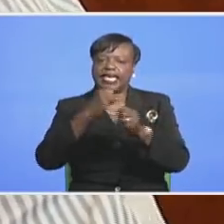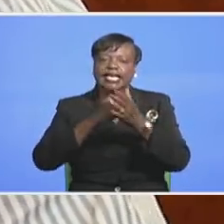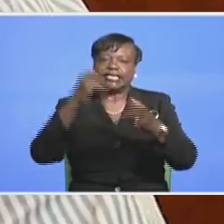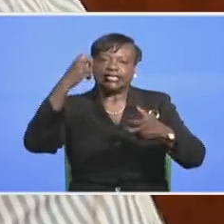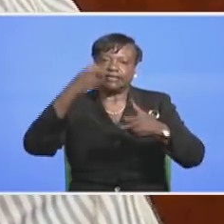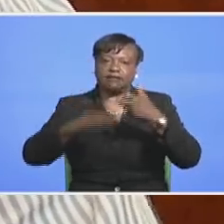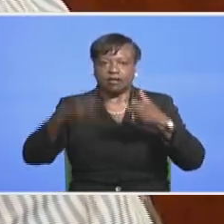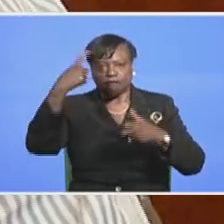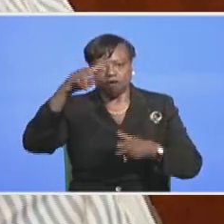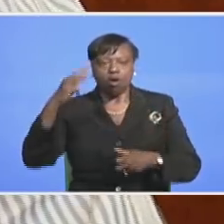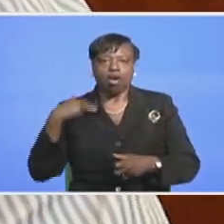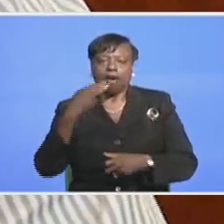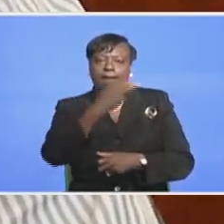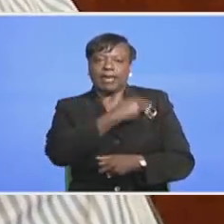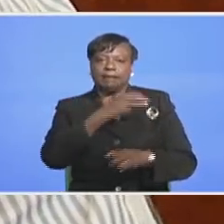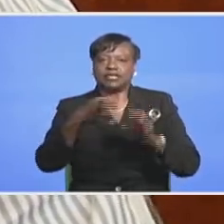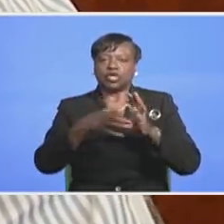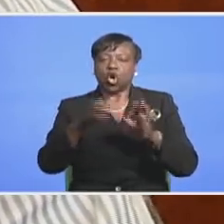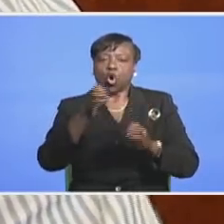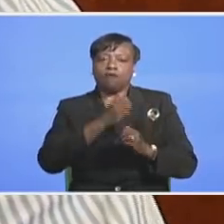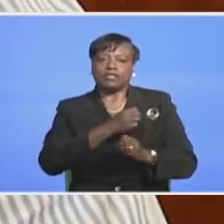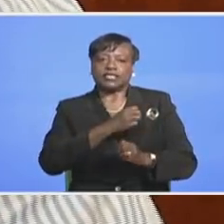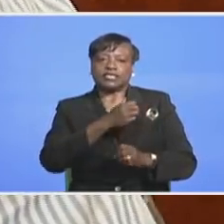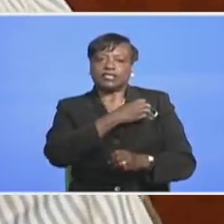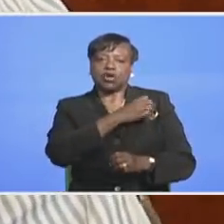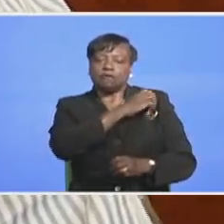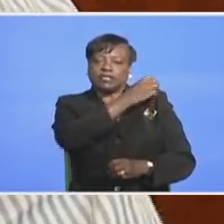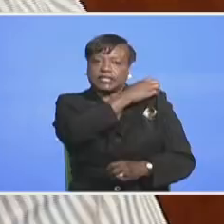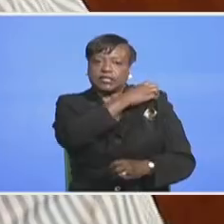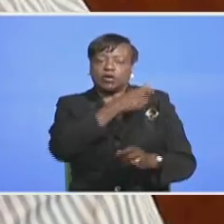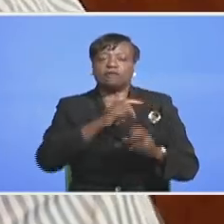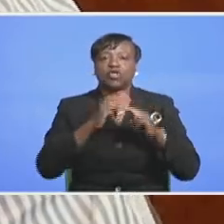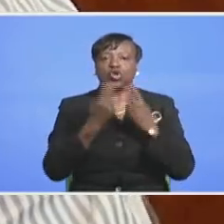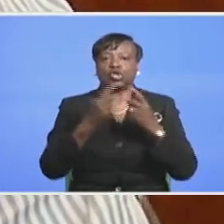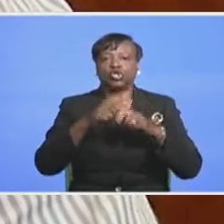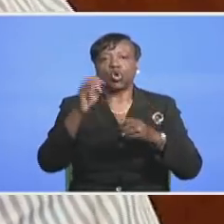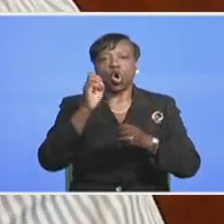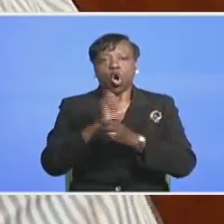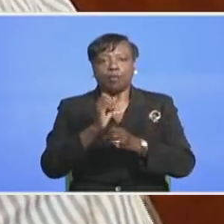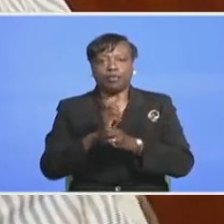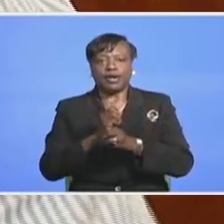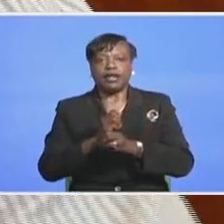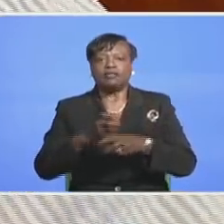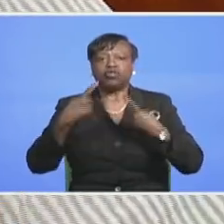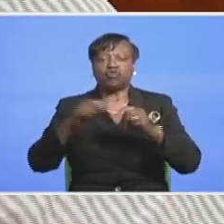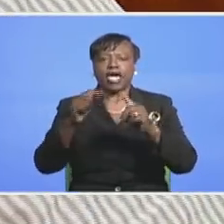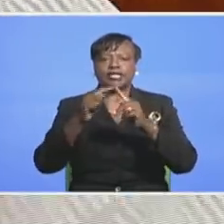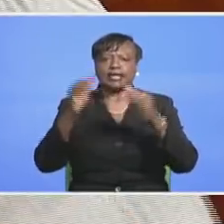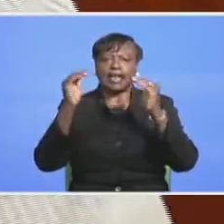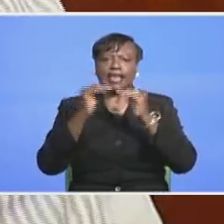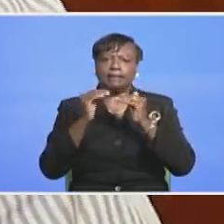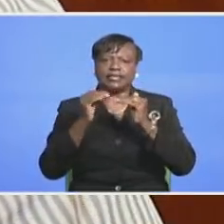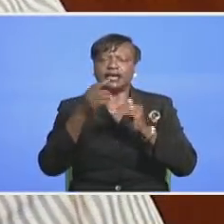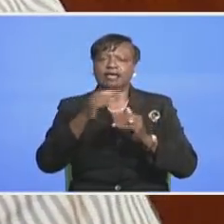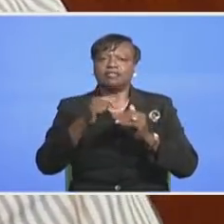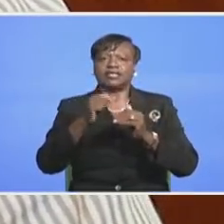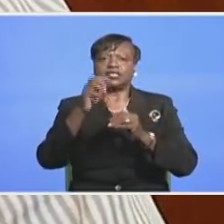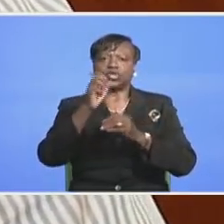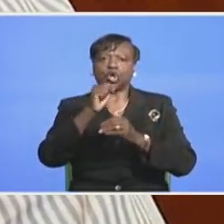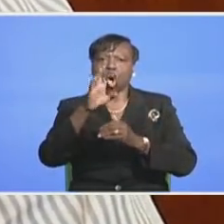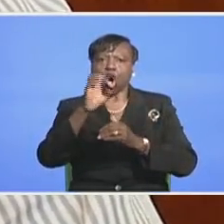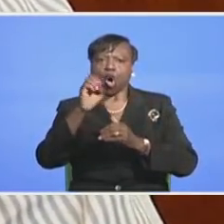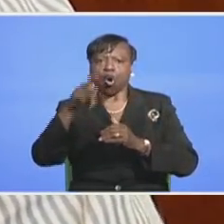for members or officers of the union to be able to operate. You're finding that they're trying to limit the scope of what the unions